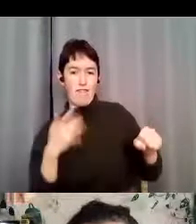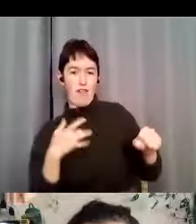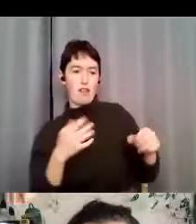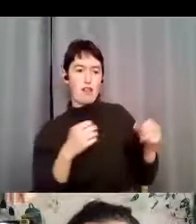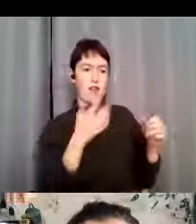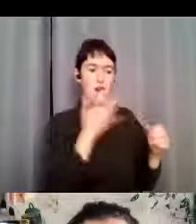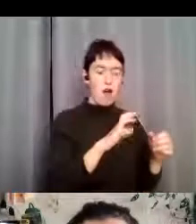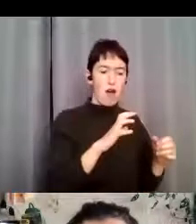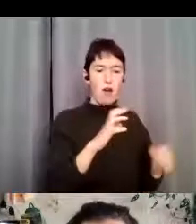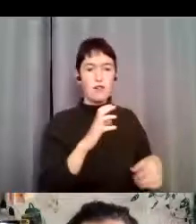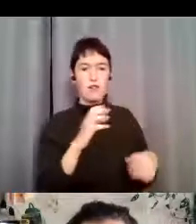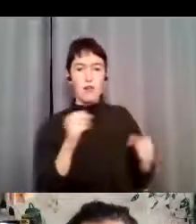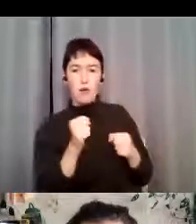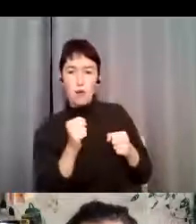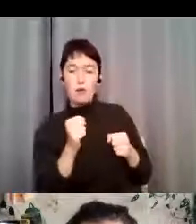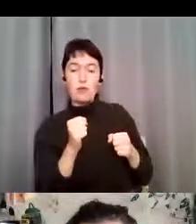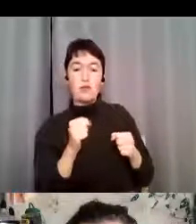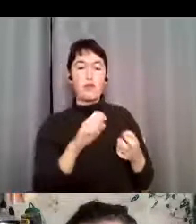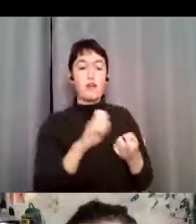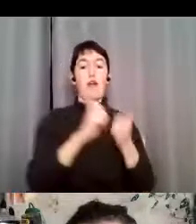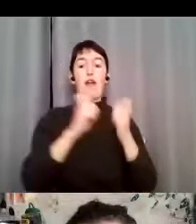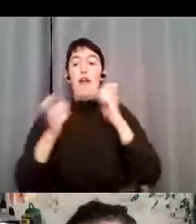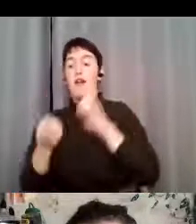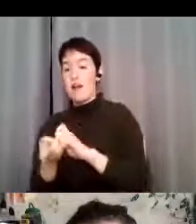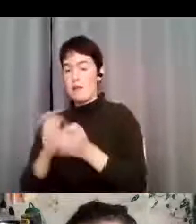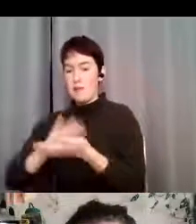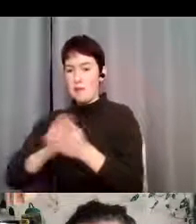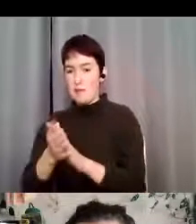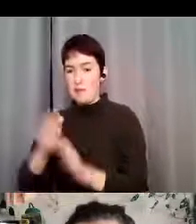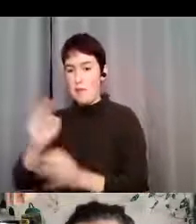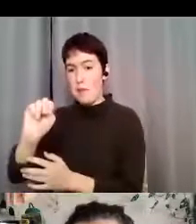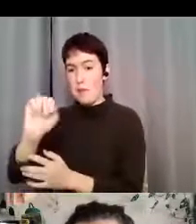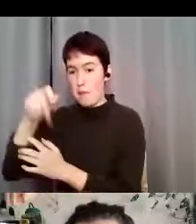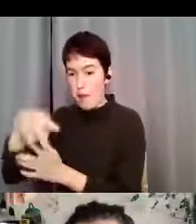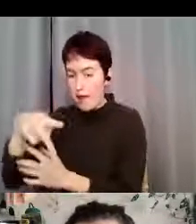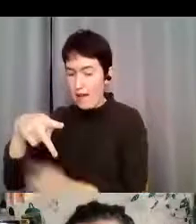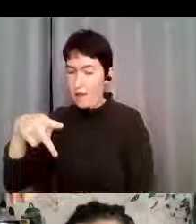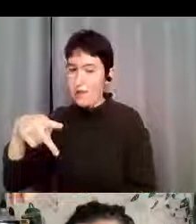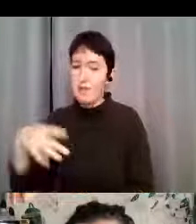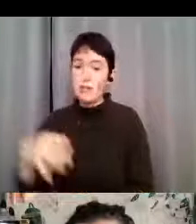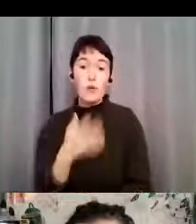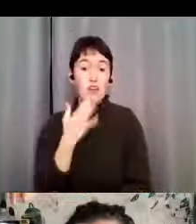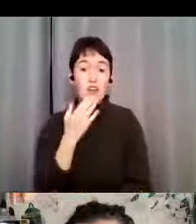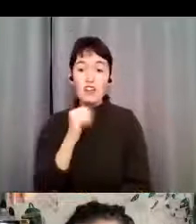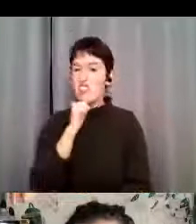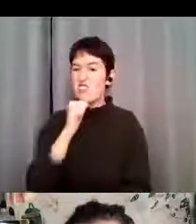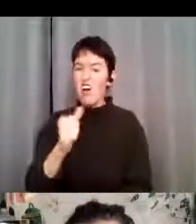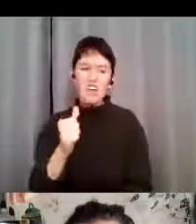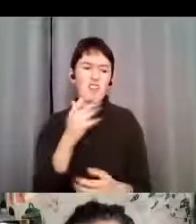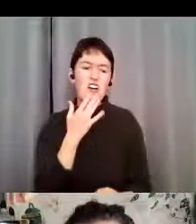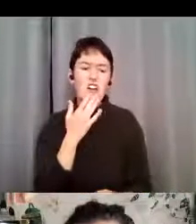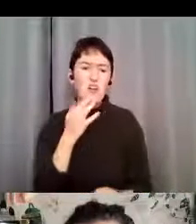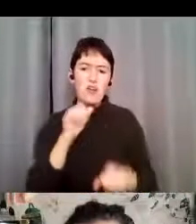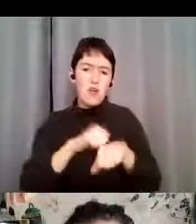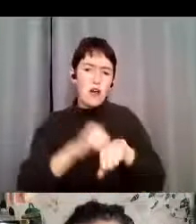you can convert that into a map that looks something like this. So the colors on this map are not the colors of the rocks, but they tell you how hot or